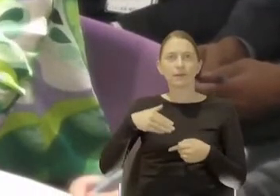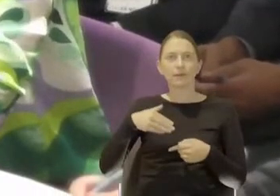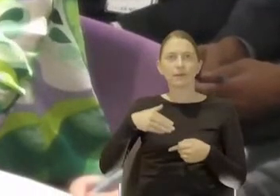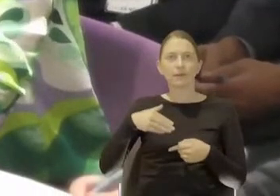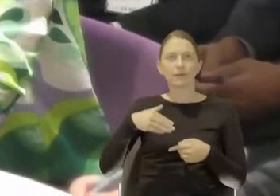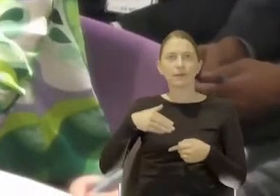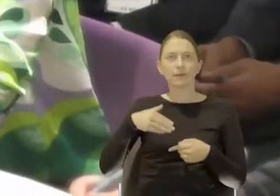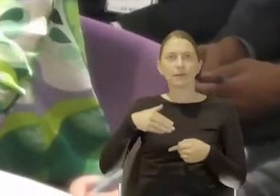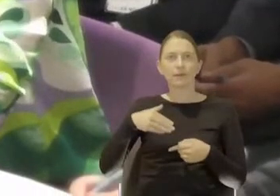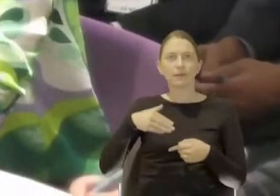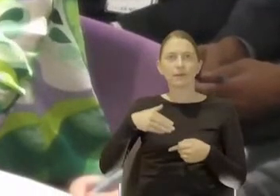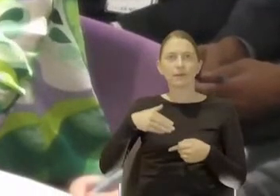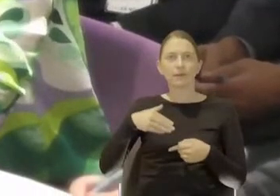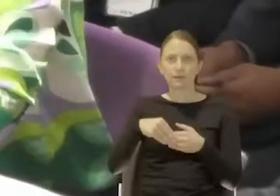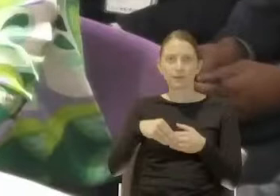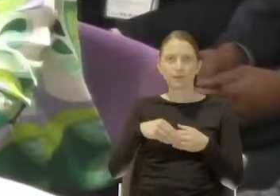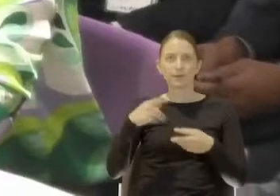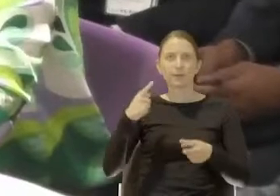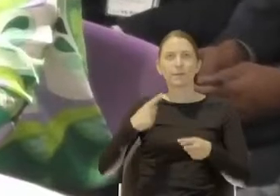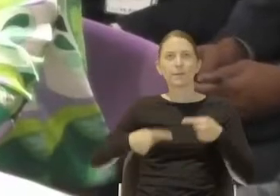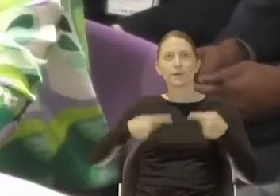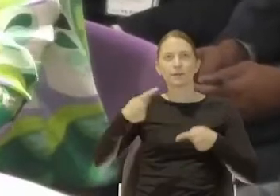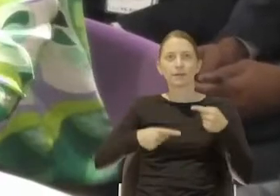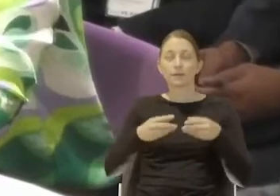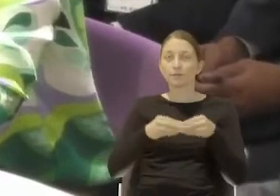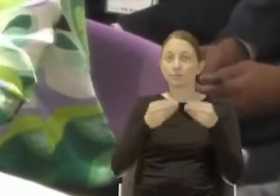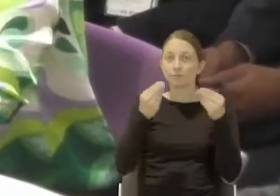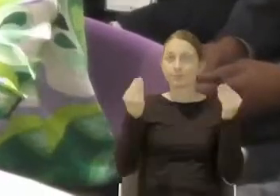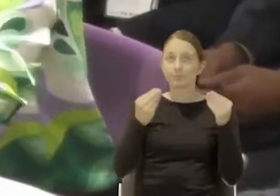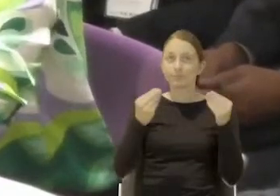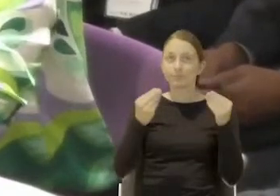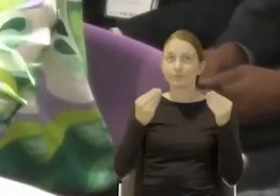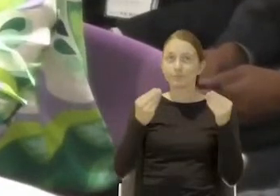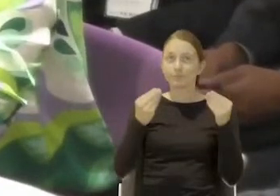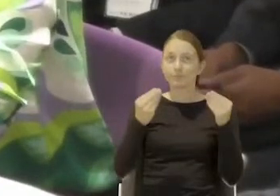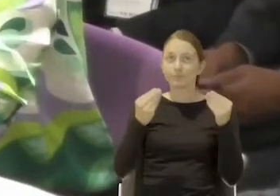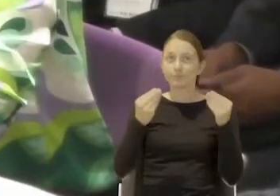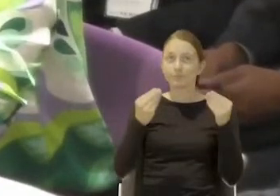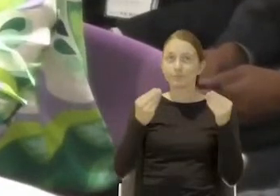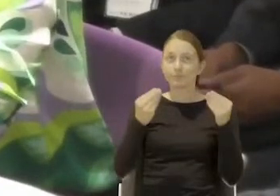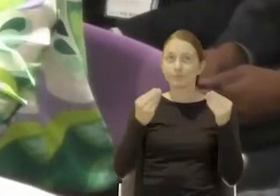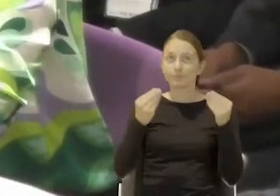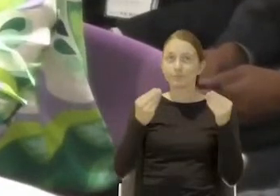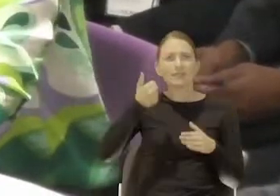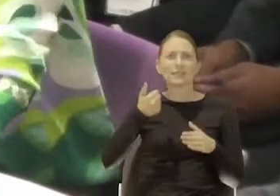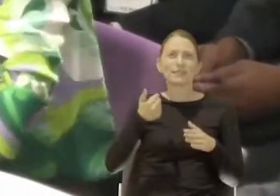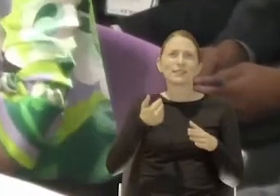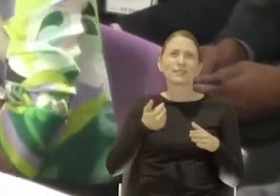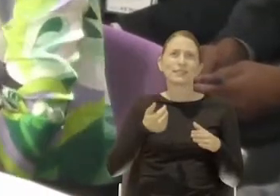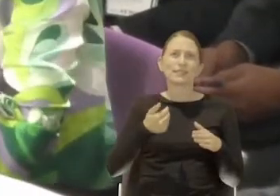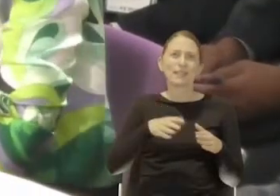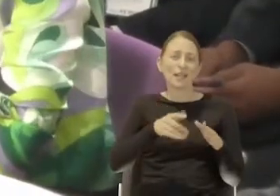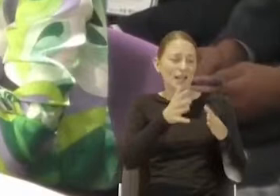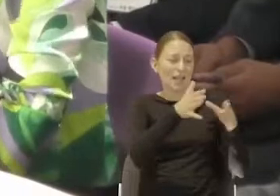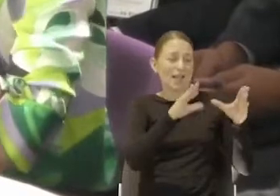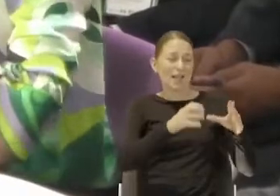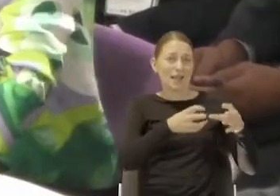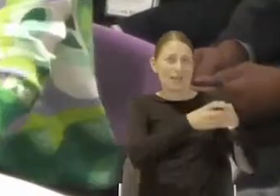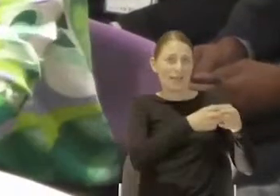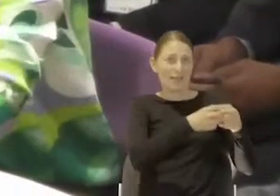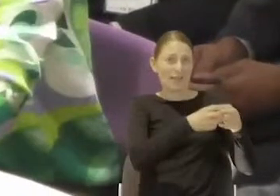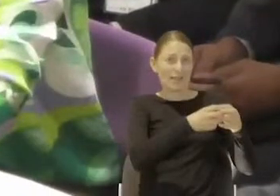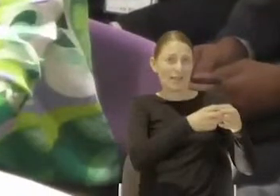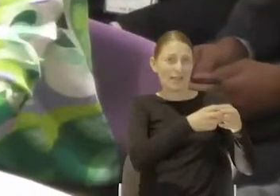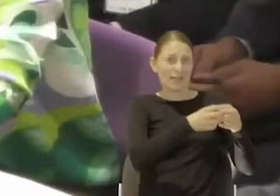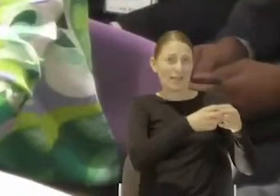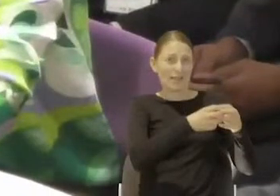the development of the Ministry of Housing, taking into cognizance that this is a key function and needed to stand alone. We